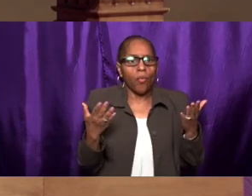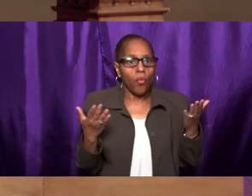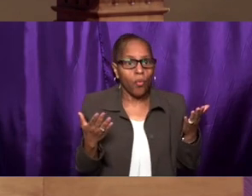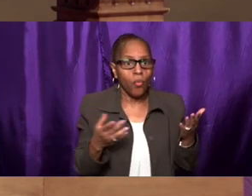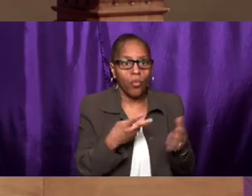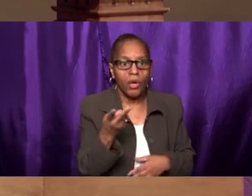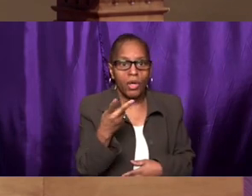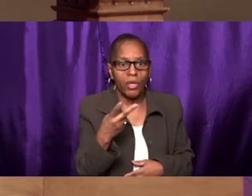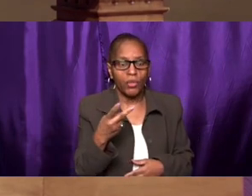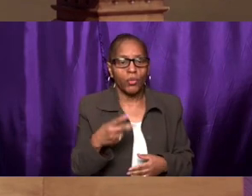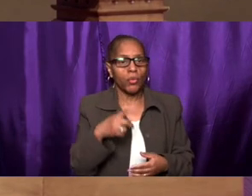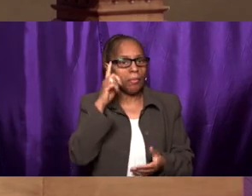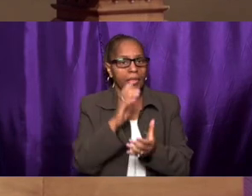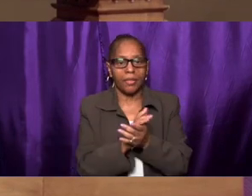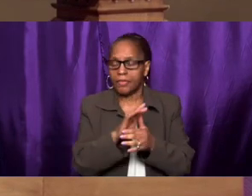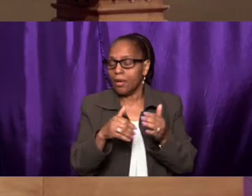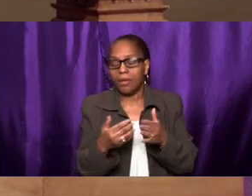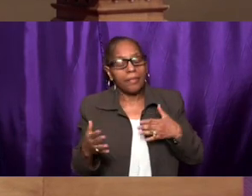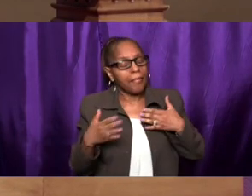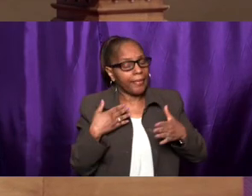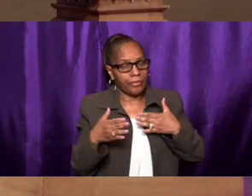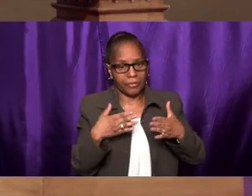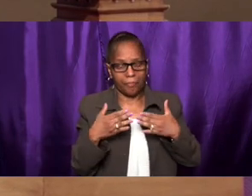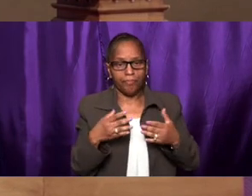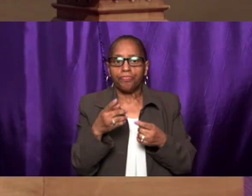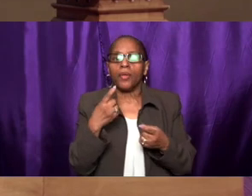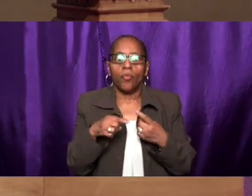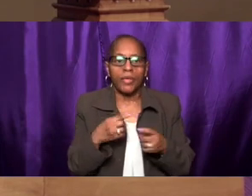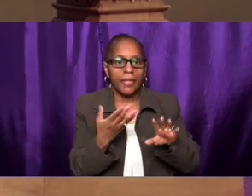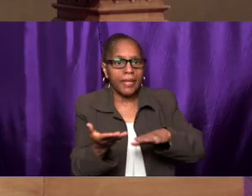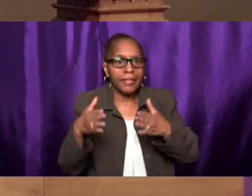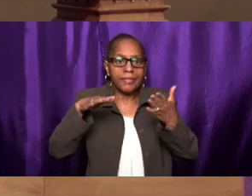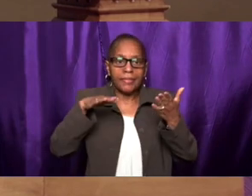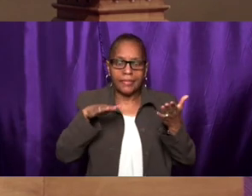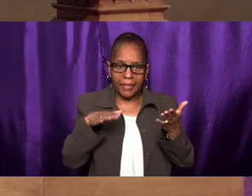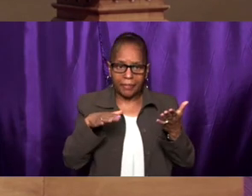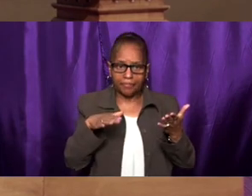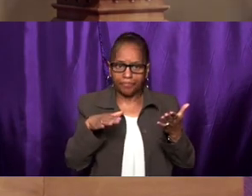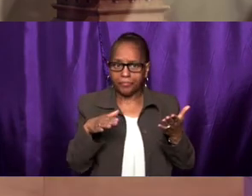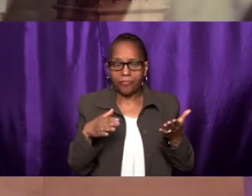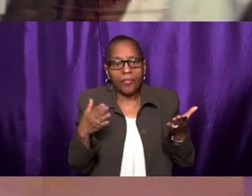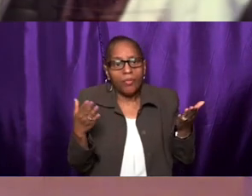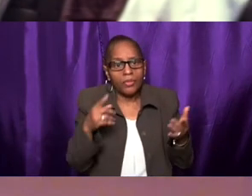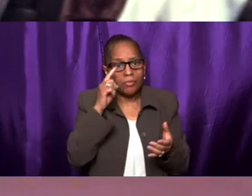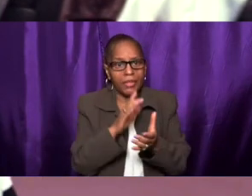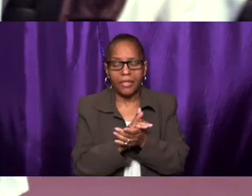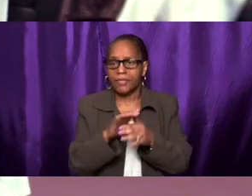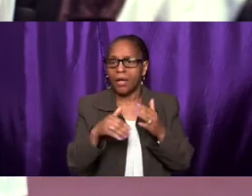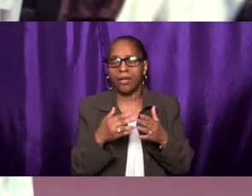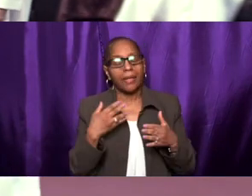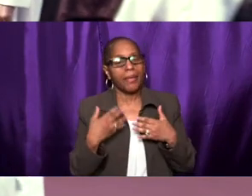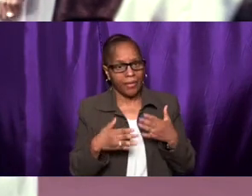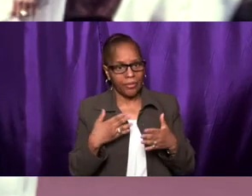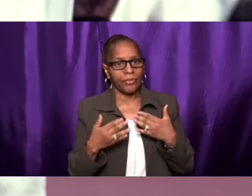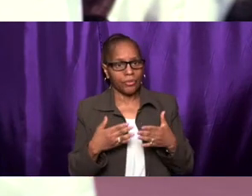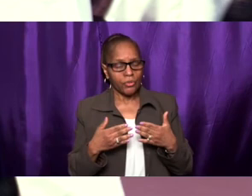believe is all that really matters. When they die, all what you believe is all that really